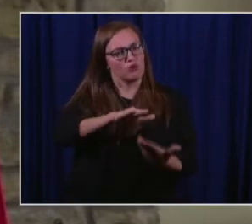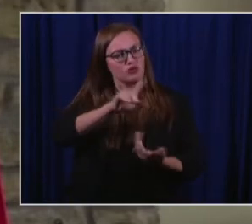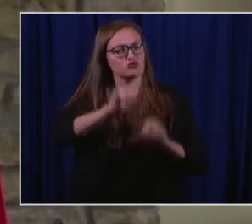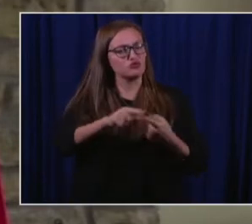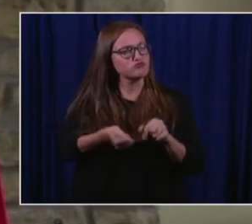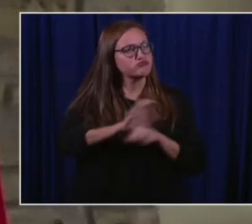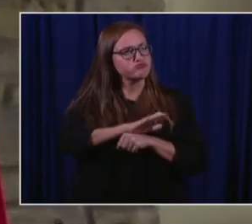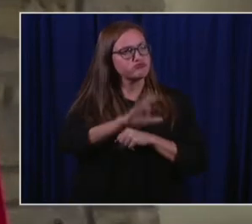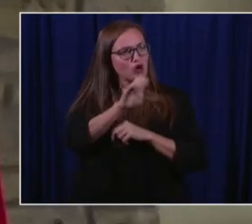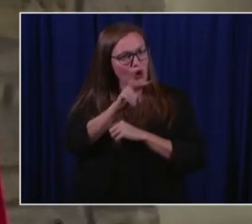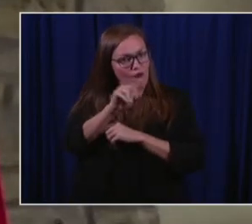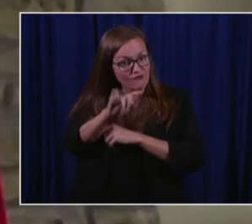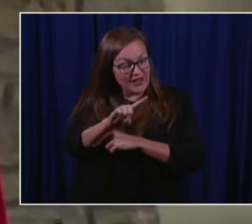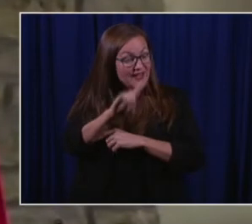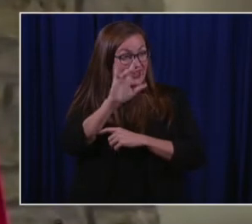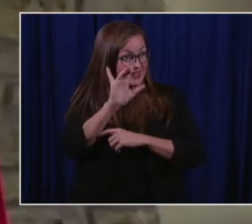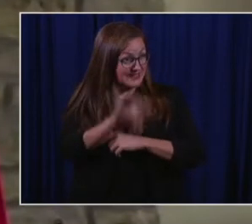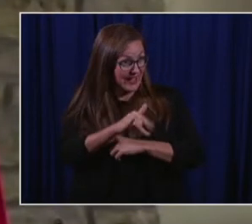No.